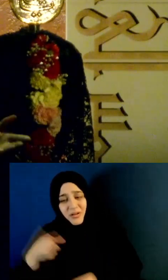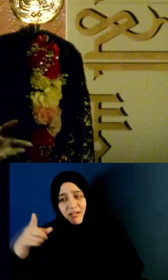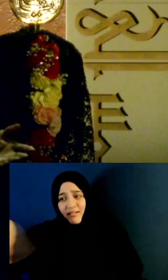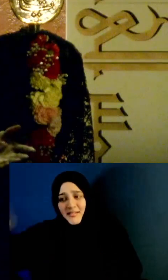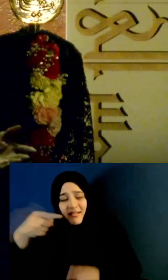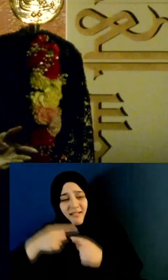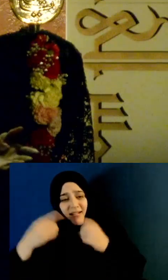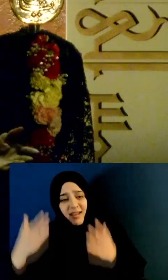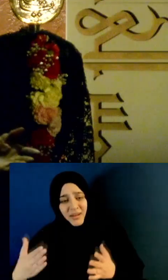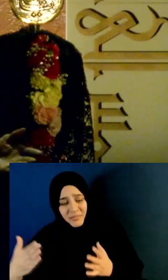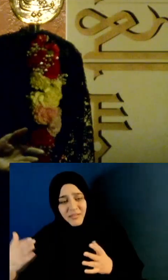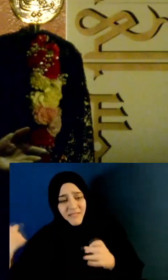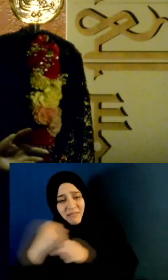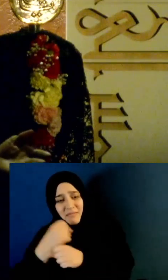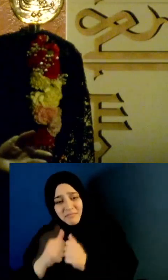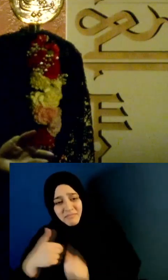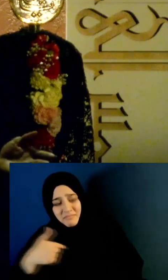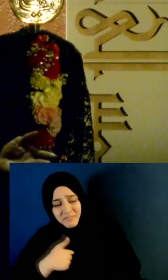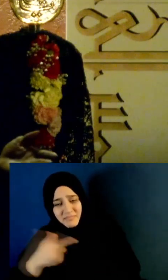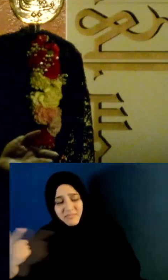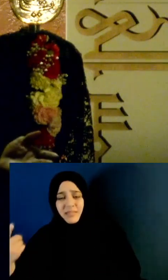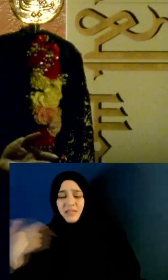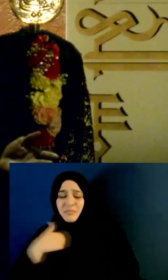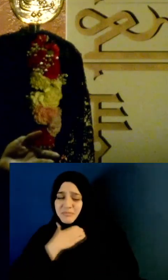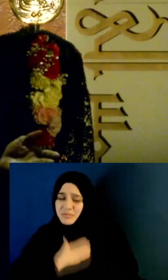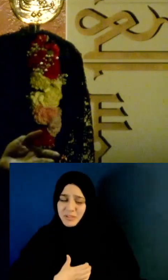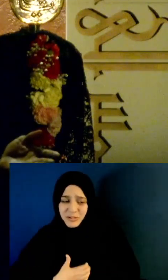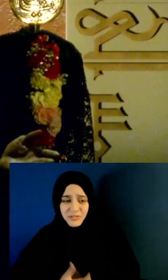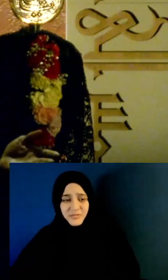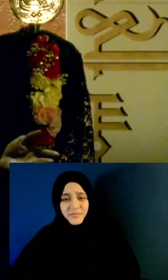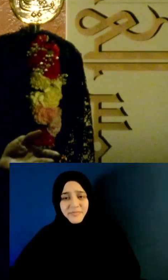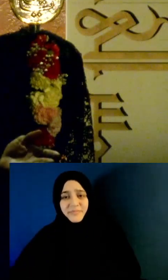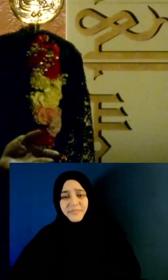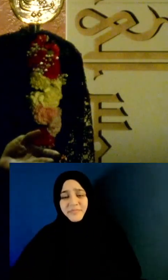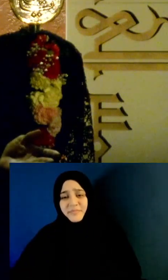In conclusion, mu'minin and mu'minat, ajrukum ala Allah.